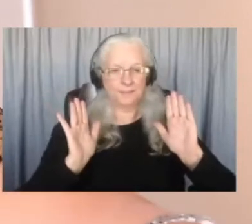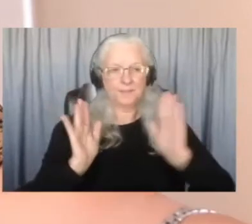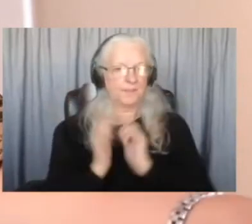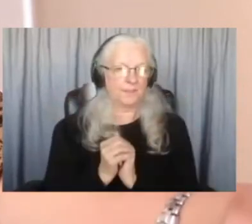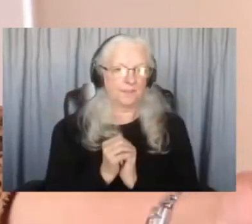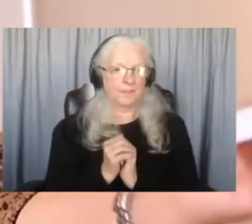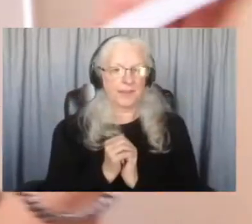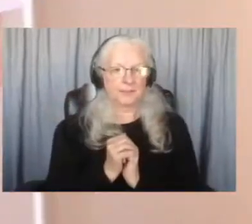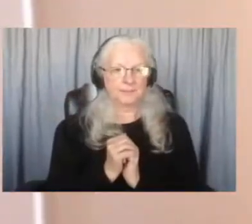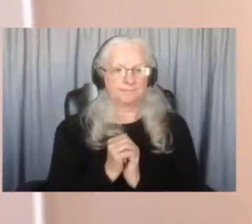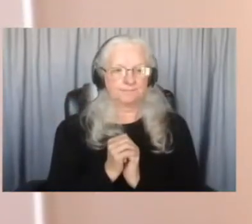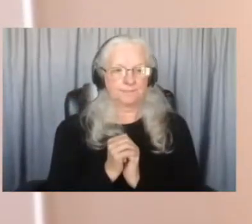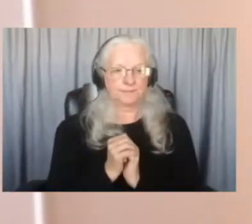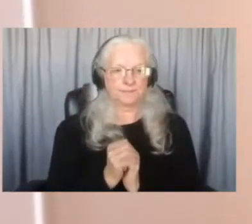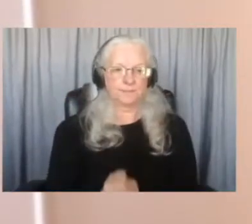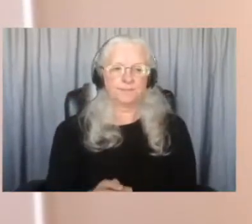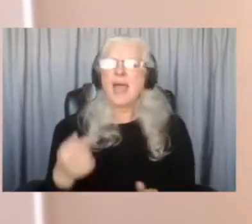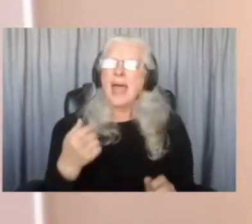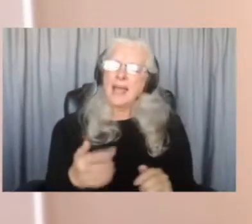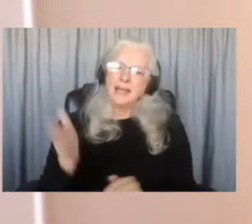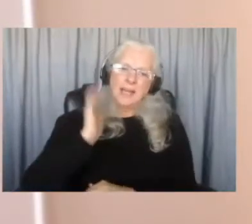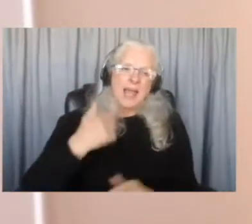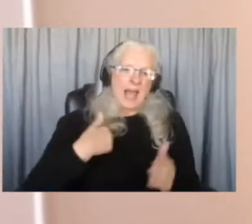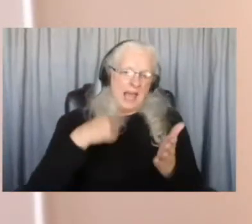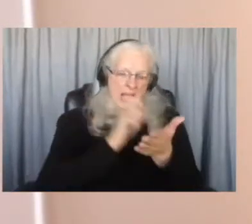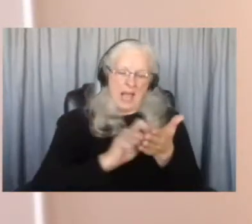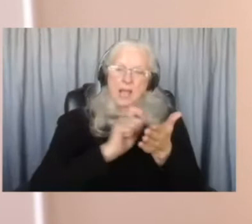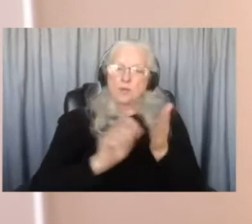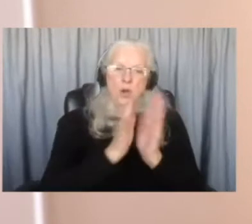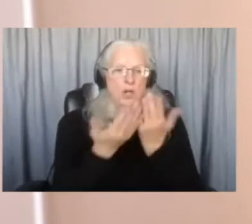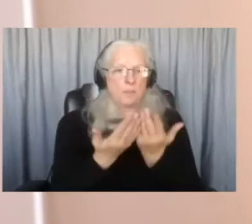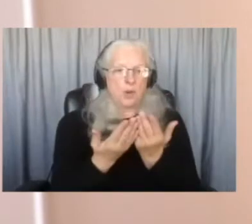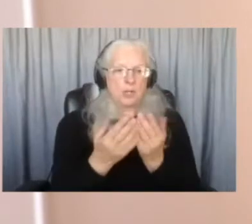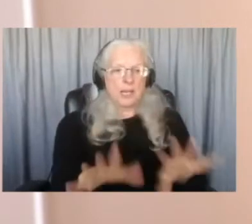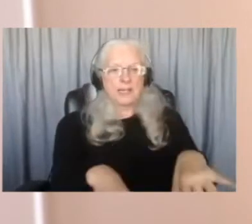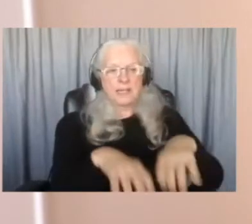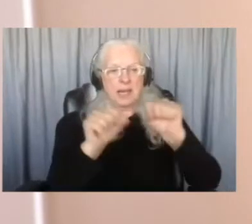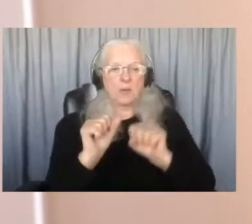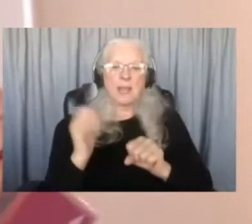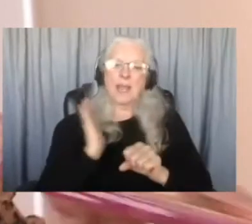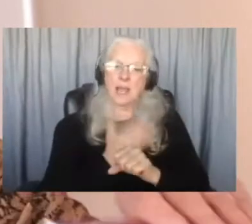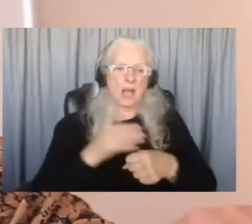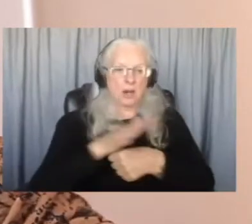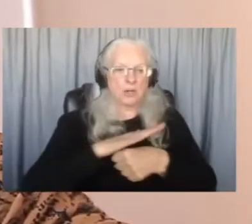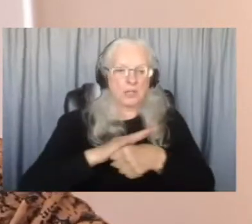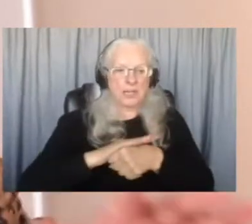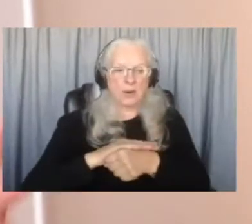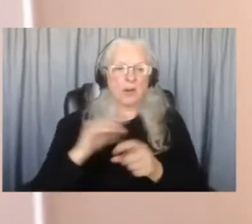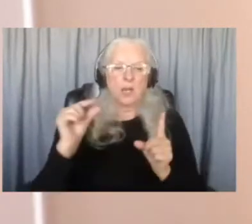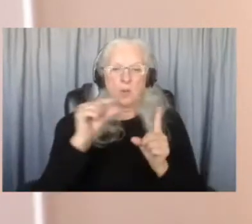I wrote a book called Reclaiming Our Territory Word by Word. It's for families